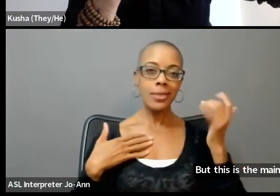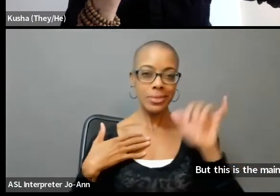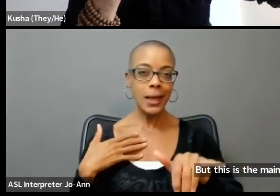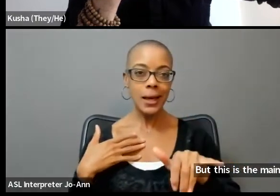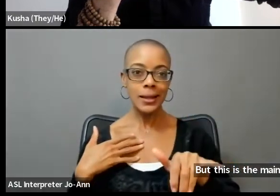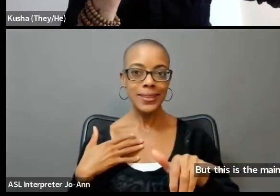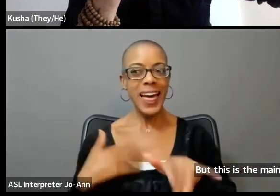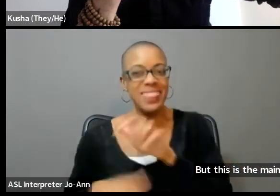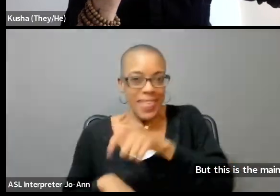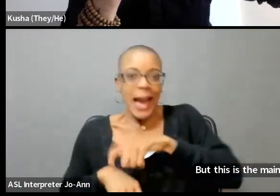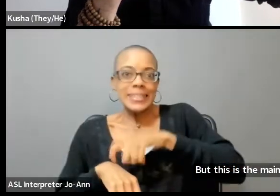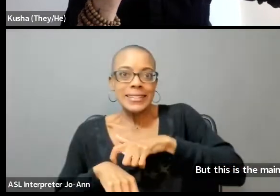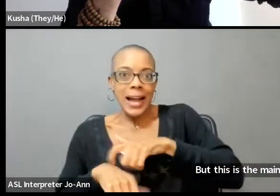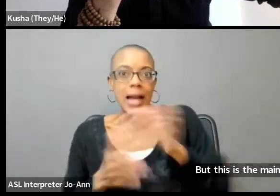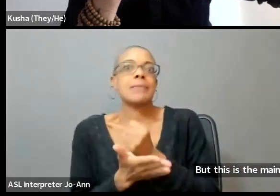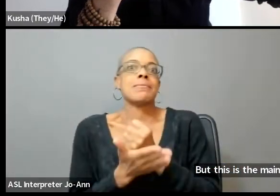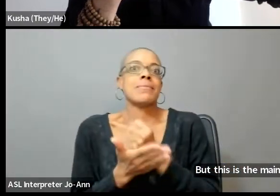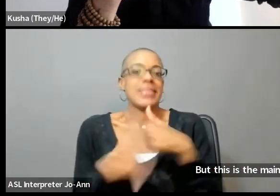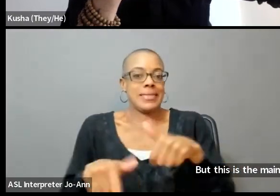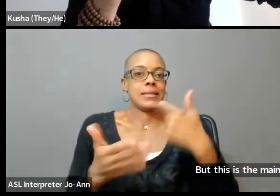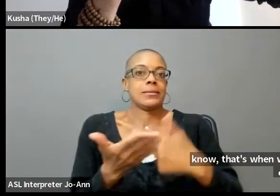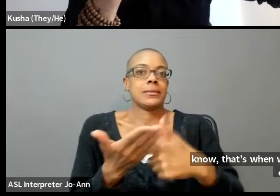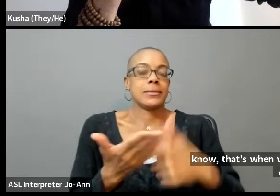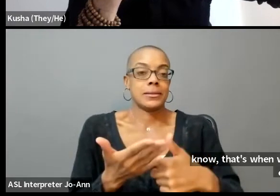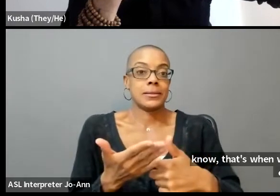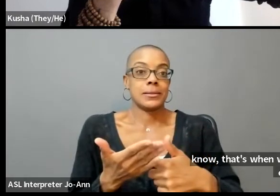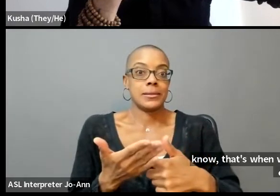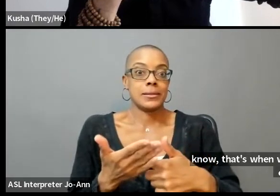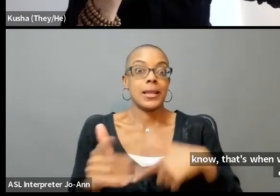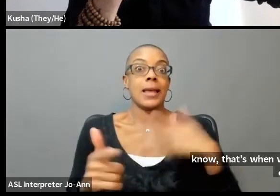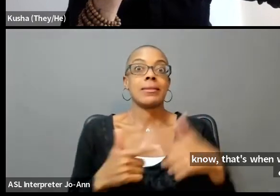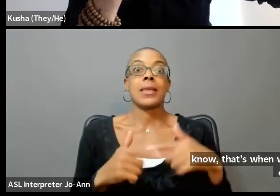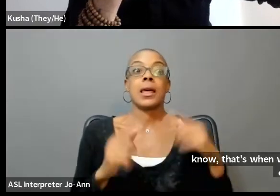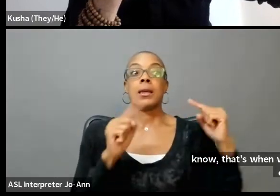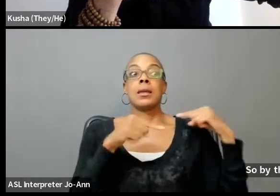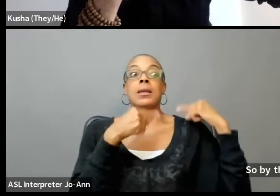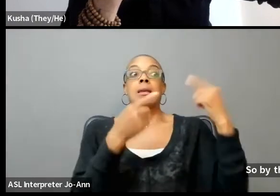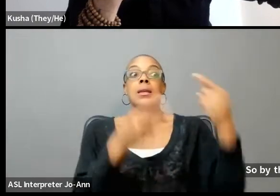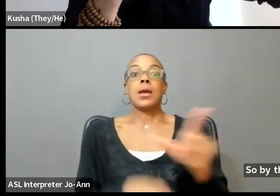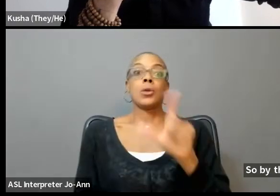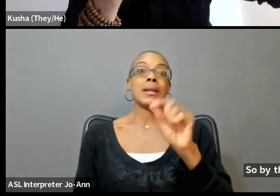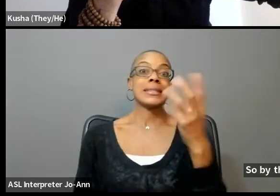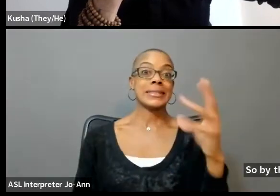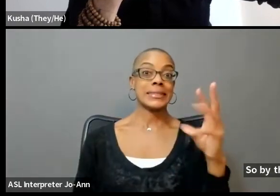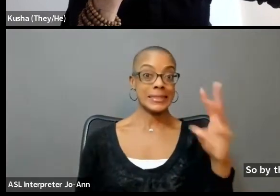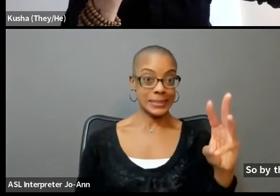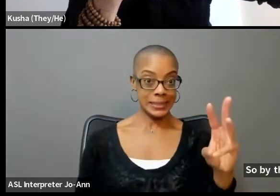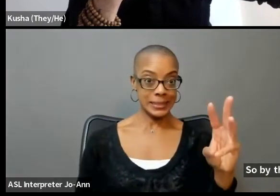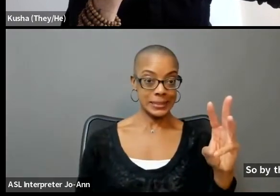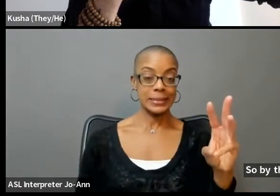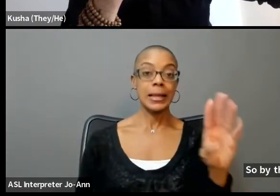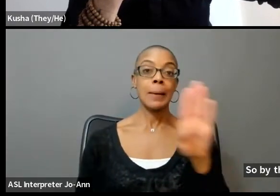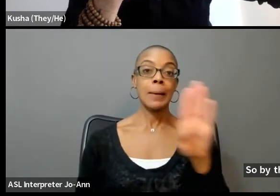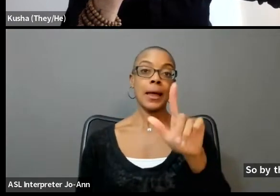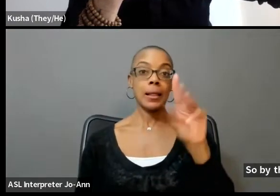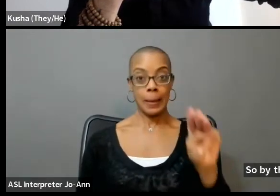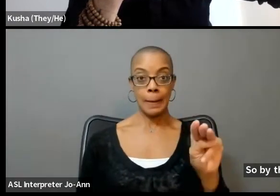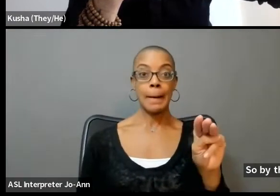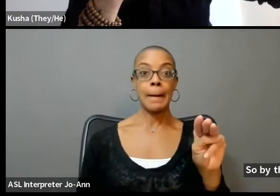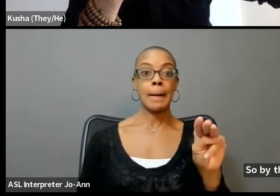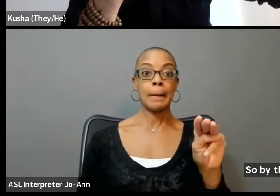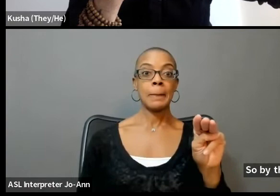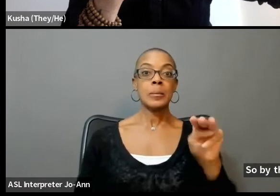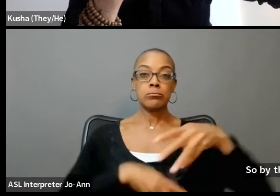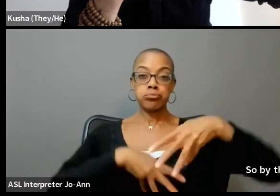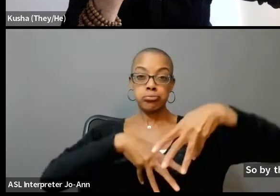we should have been having this conversation. So by the time we get to 2016 and Black Lives Matters disrupts